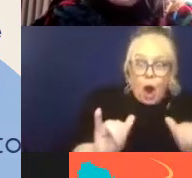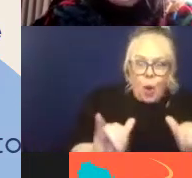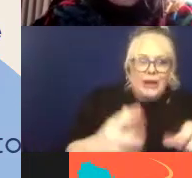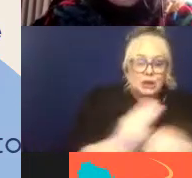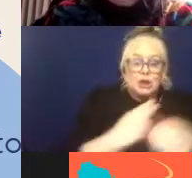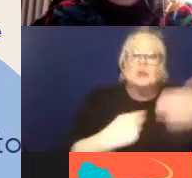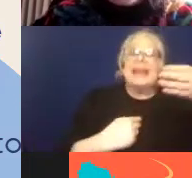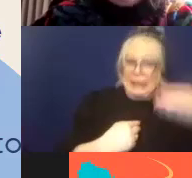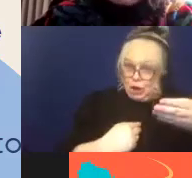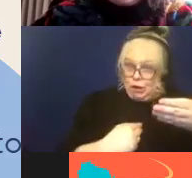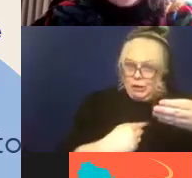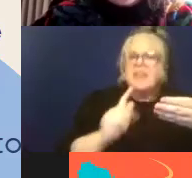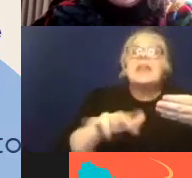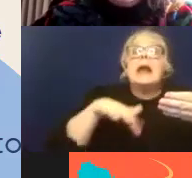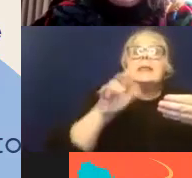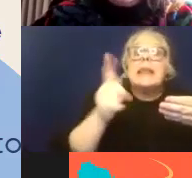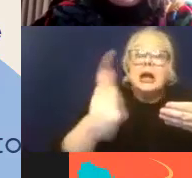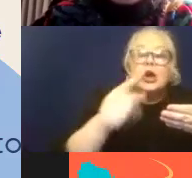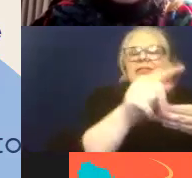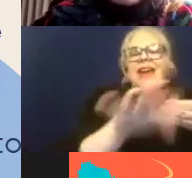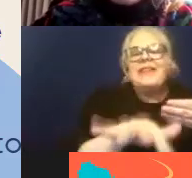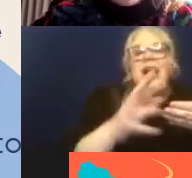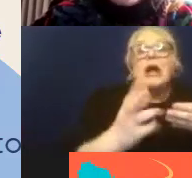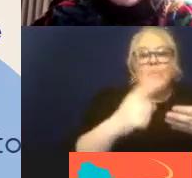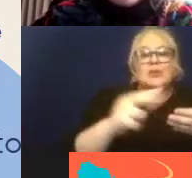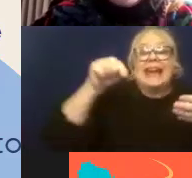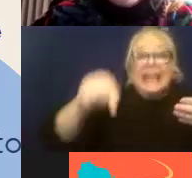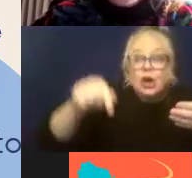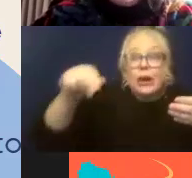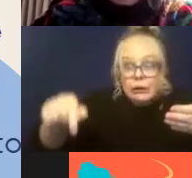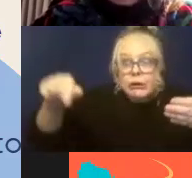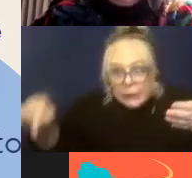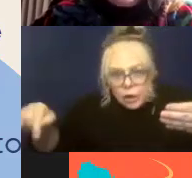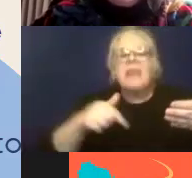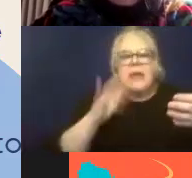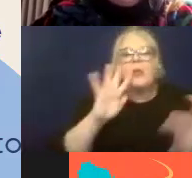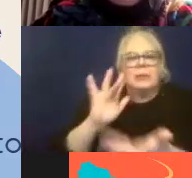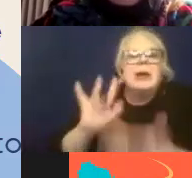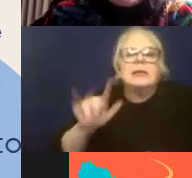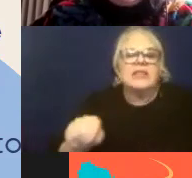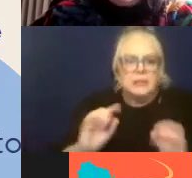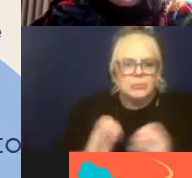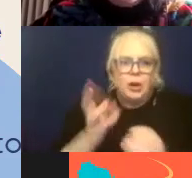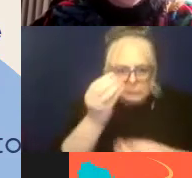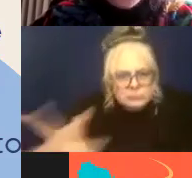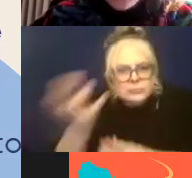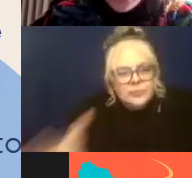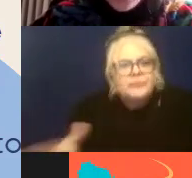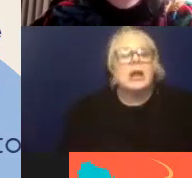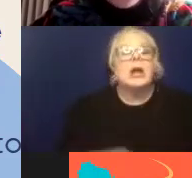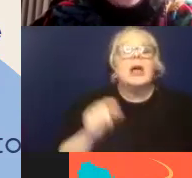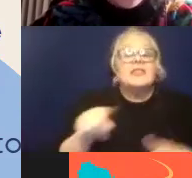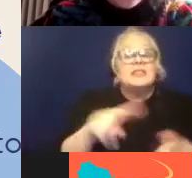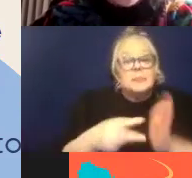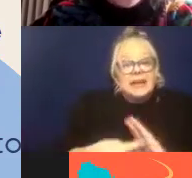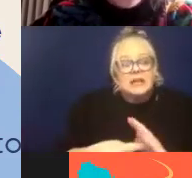or even slightly cropped or resized, the new file has a different hash. So this means survivors must upload all versions of an image